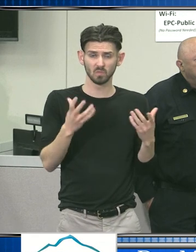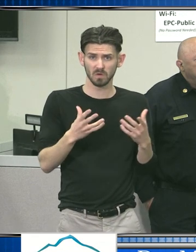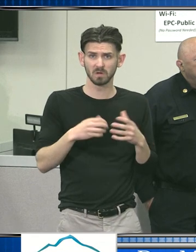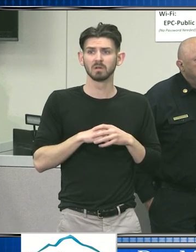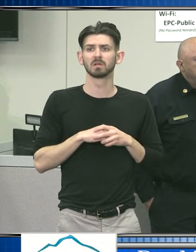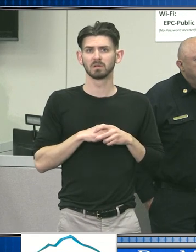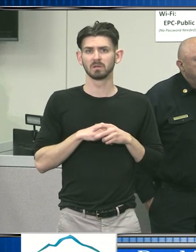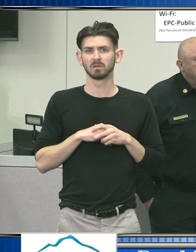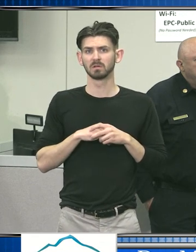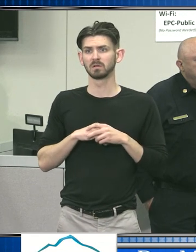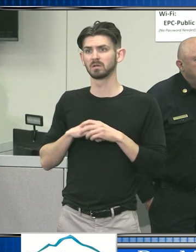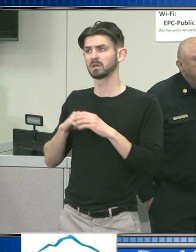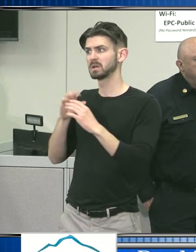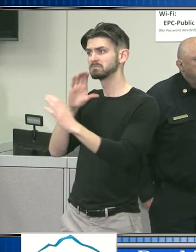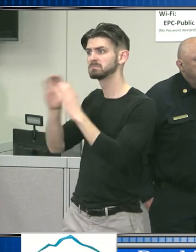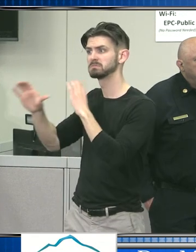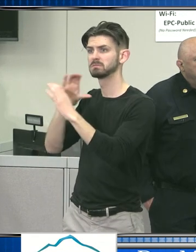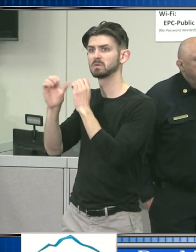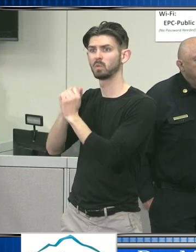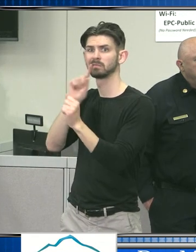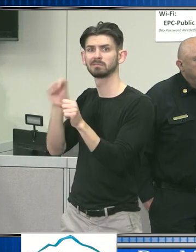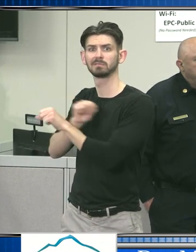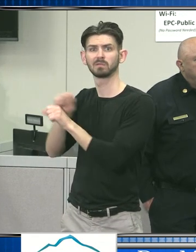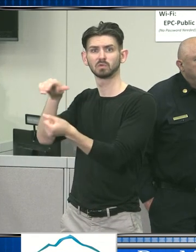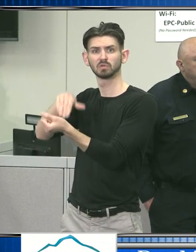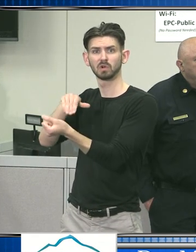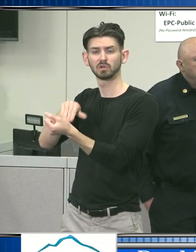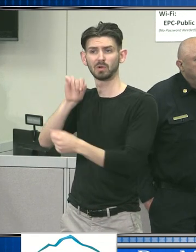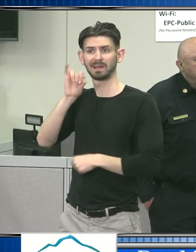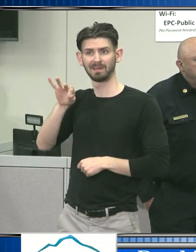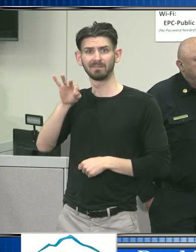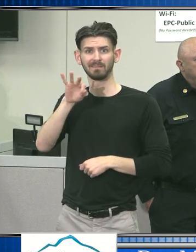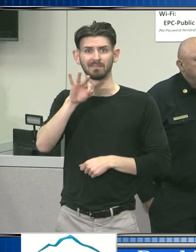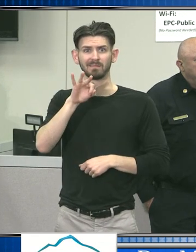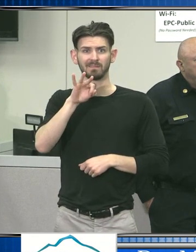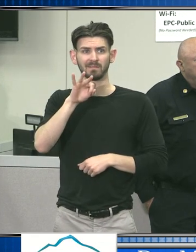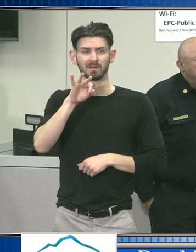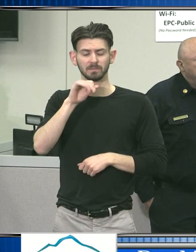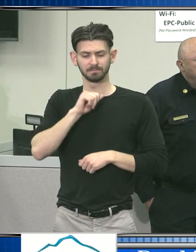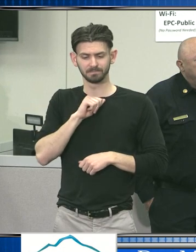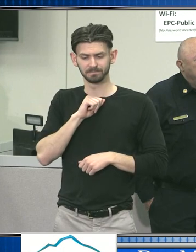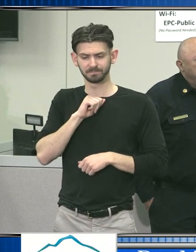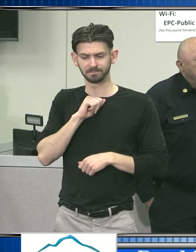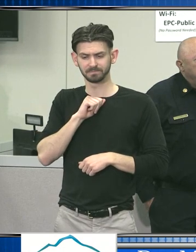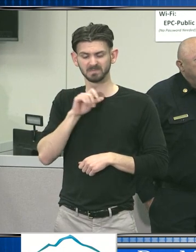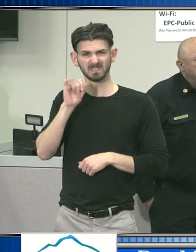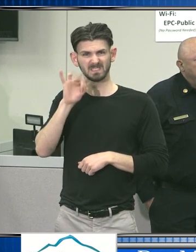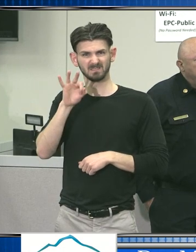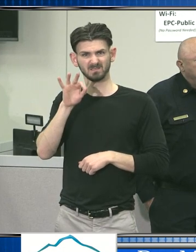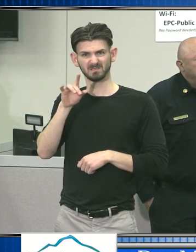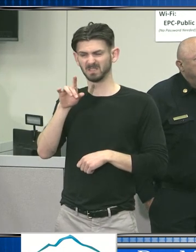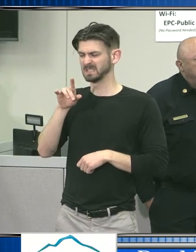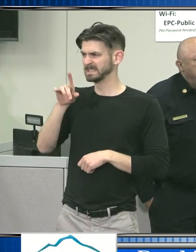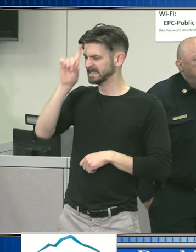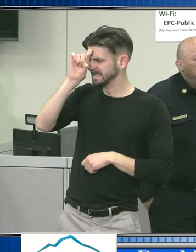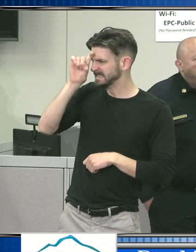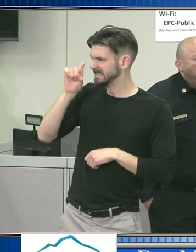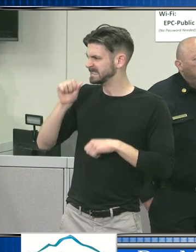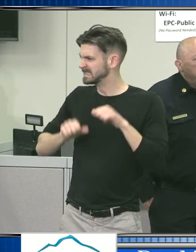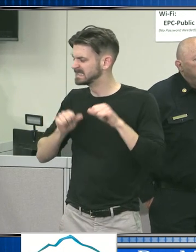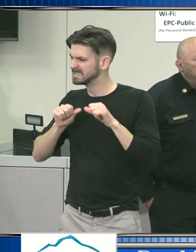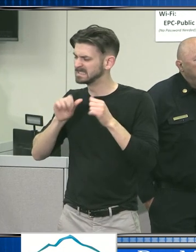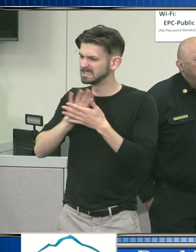with physician medical directors. If patients or our first responders don't understand or have questions, we're there and available to